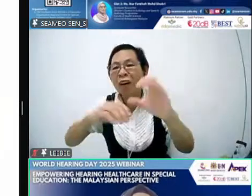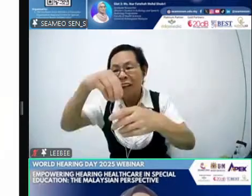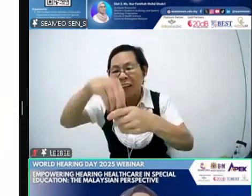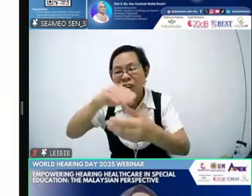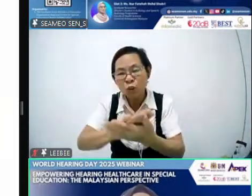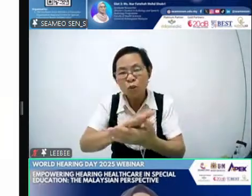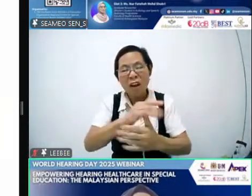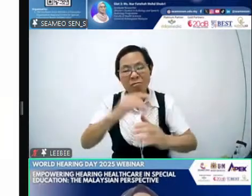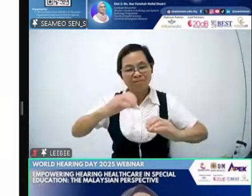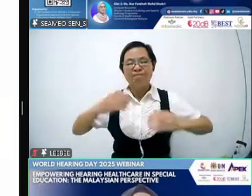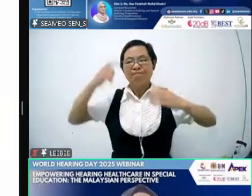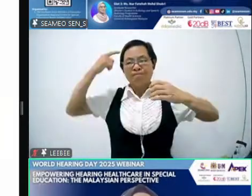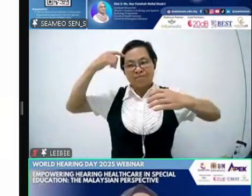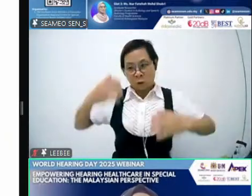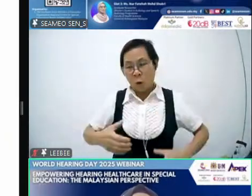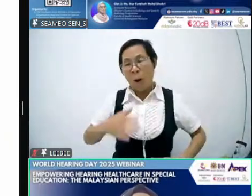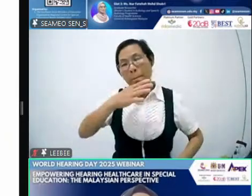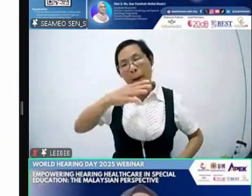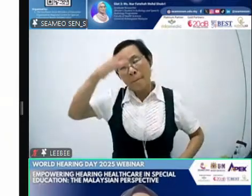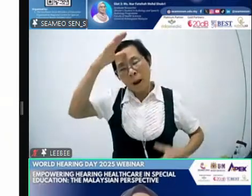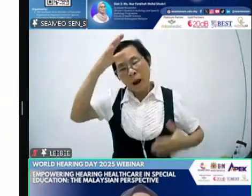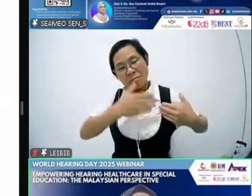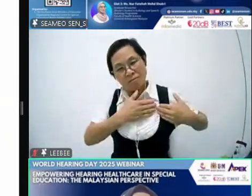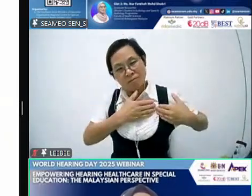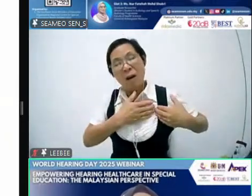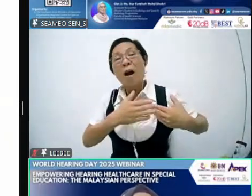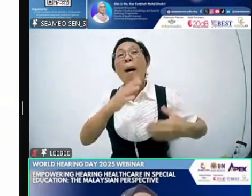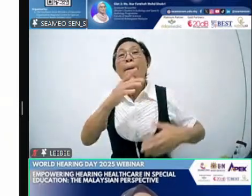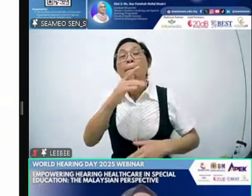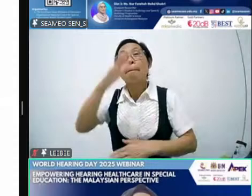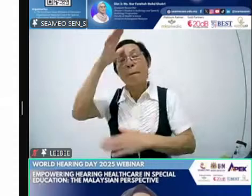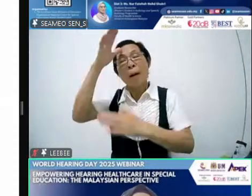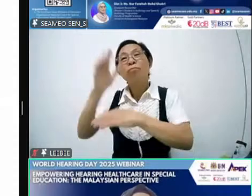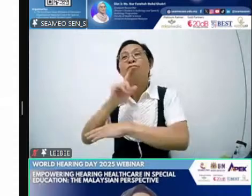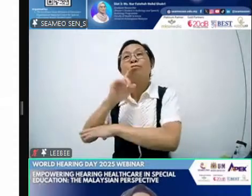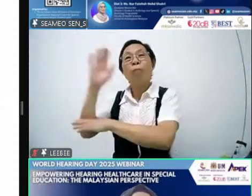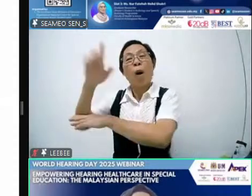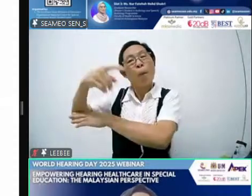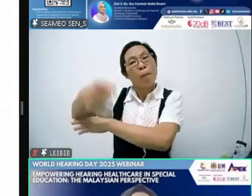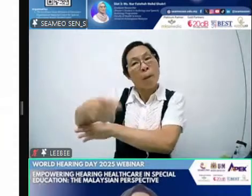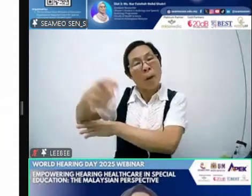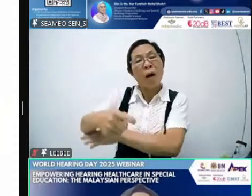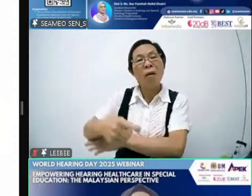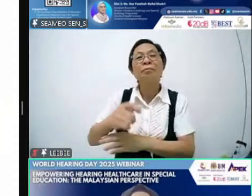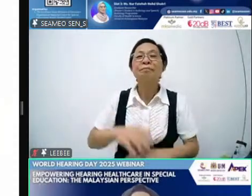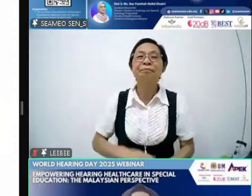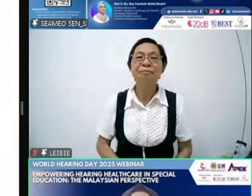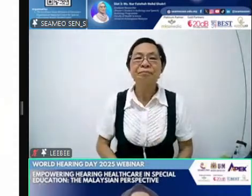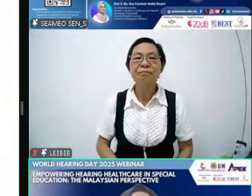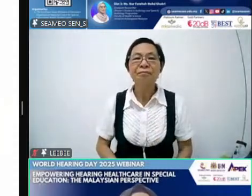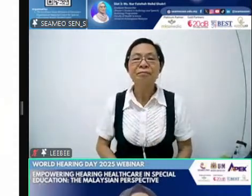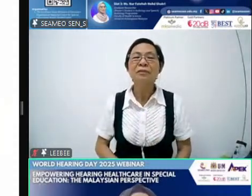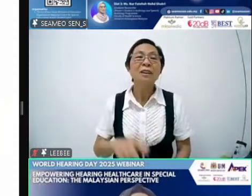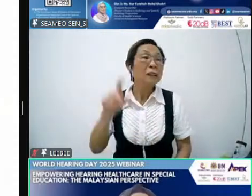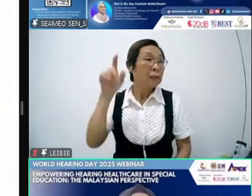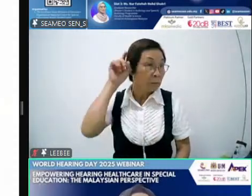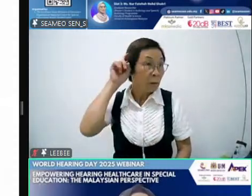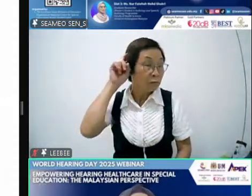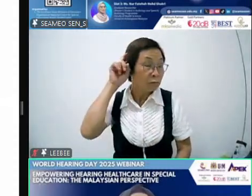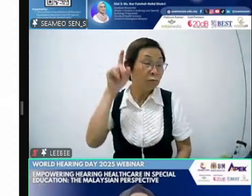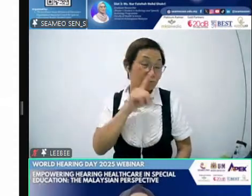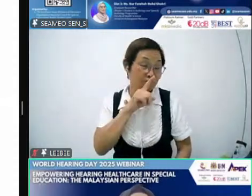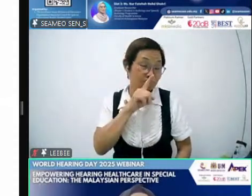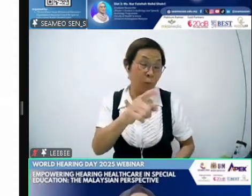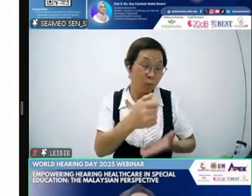confidently. That's why parental commitment is key. With the right care and routine use, hearing aids can truly help children reach their